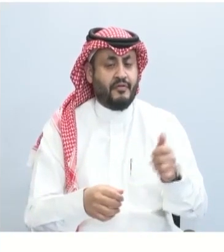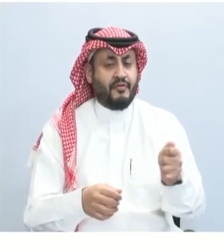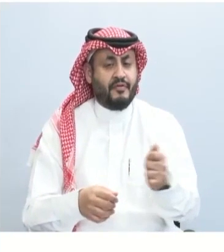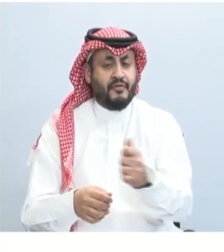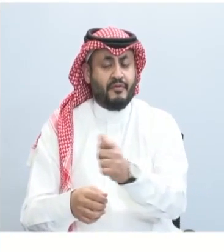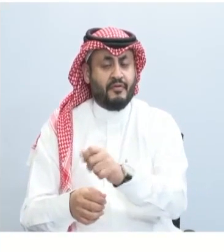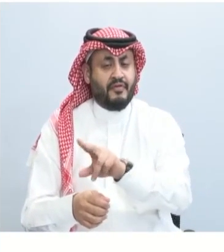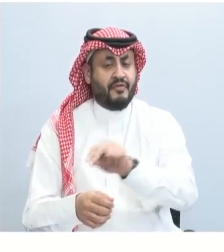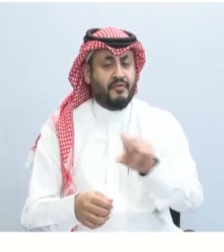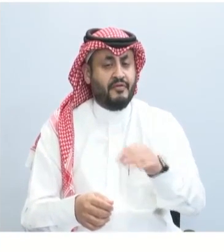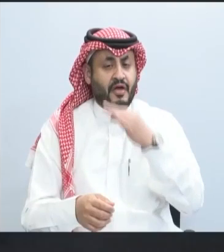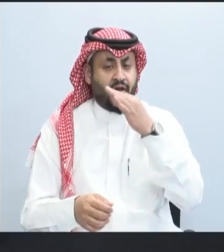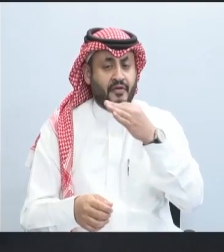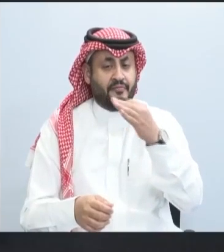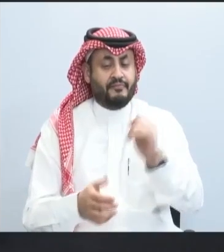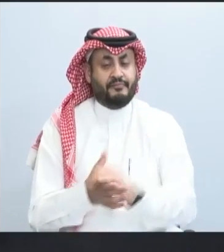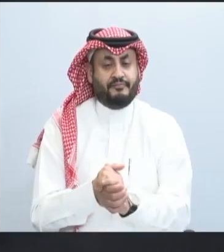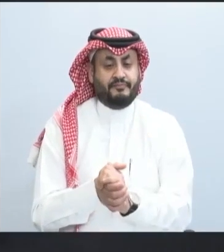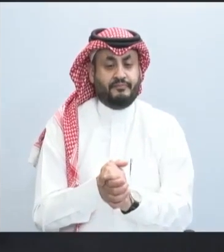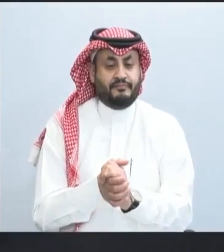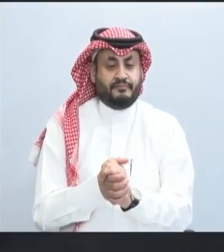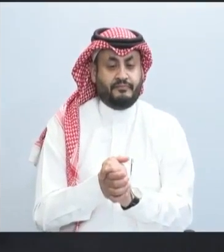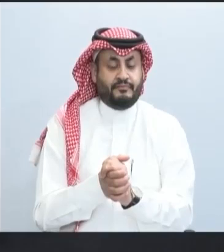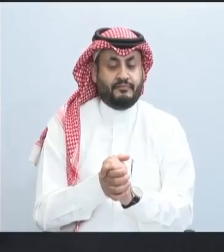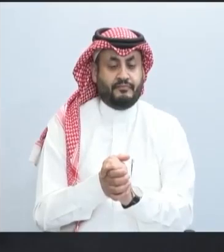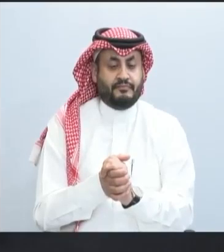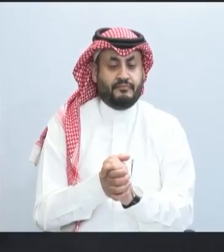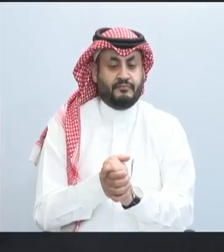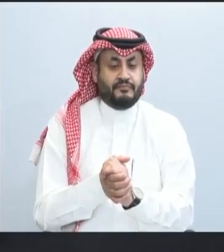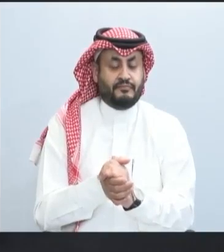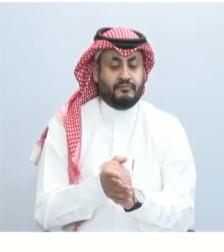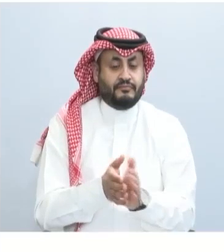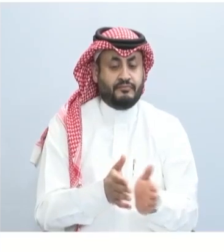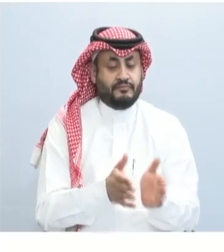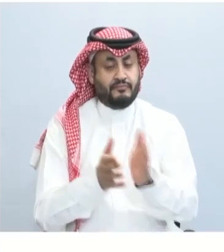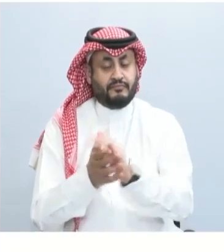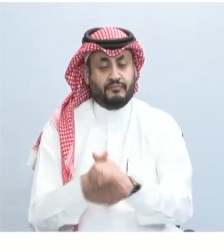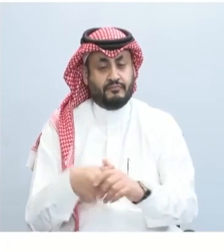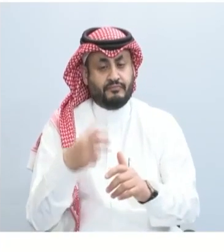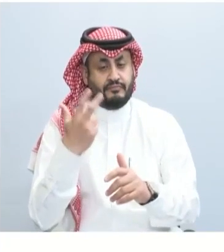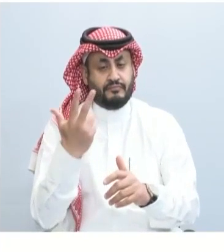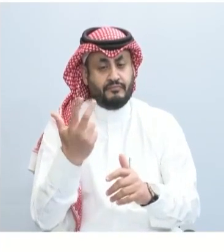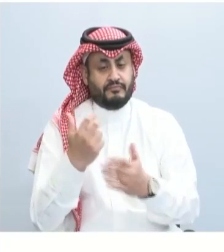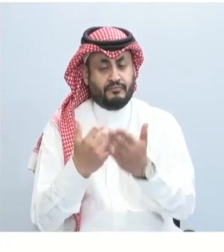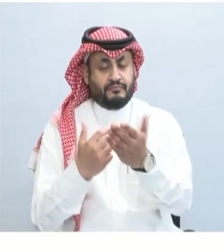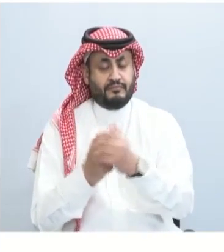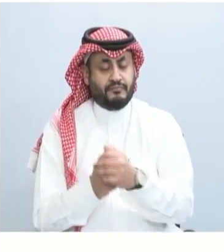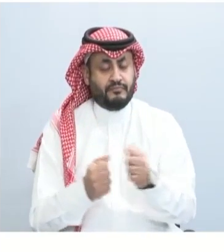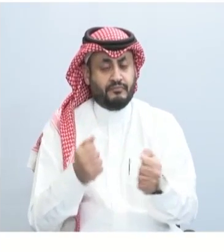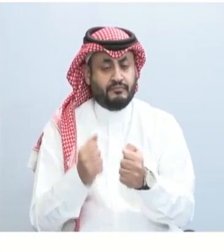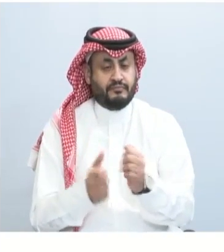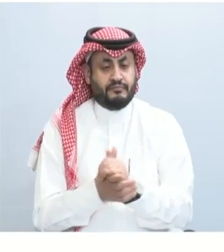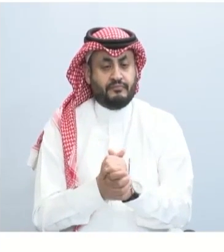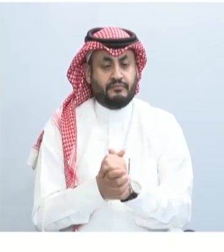that share the same sound. Now, on number three last time, or the third exercise we